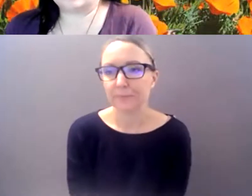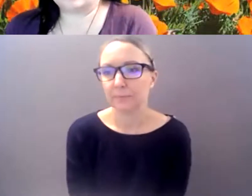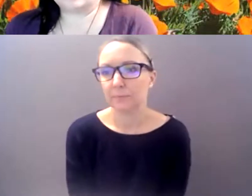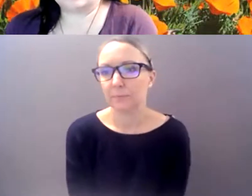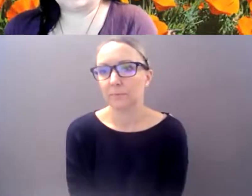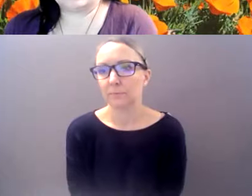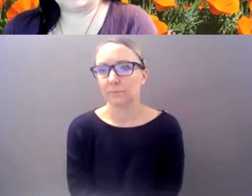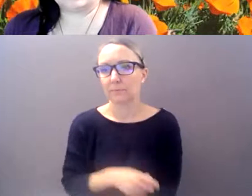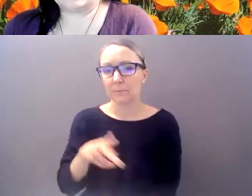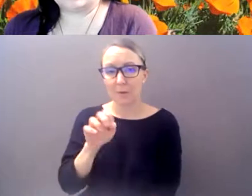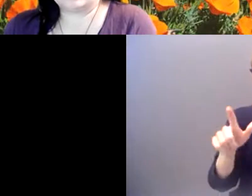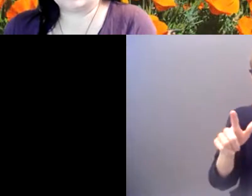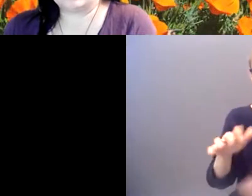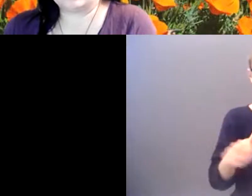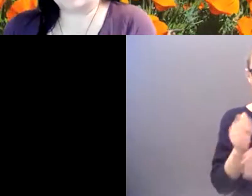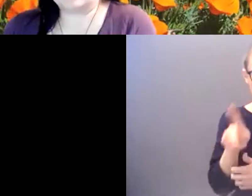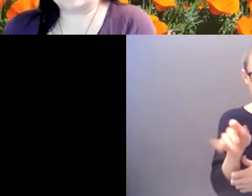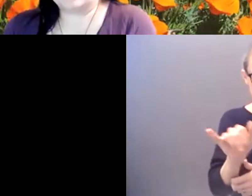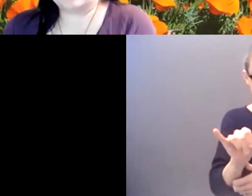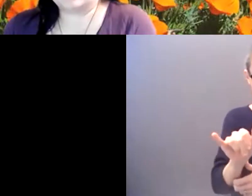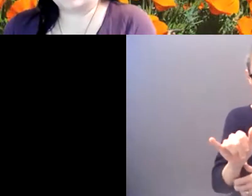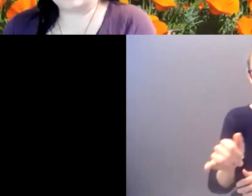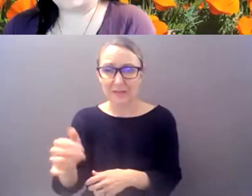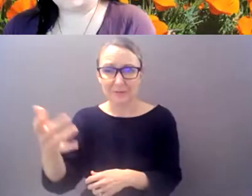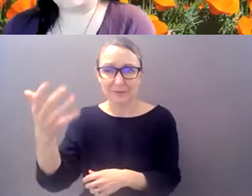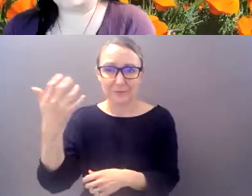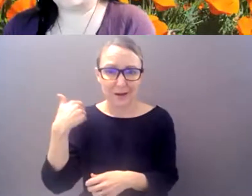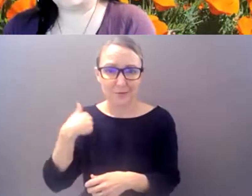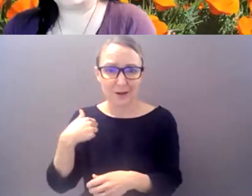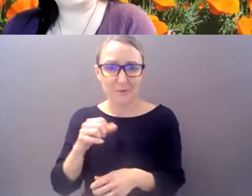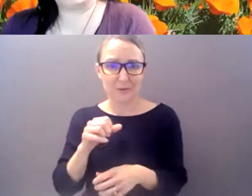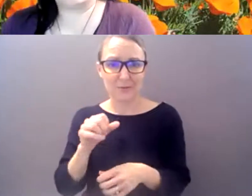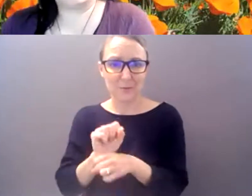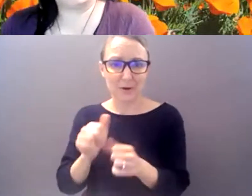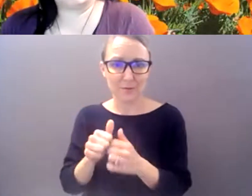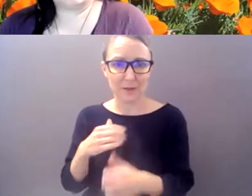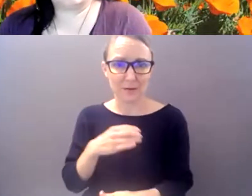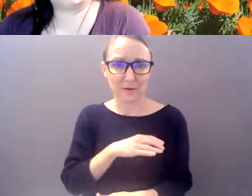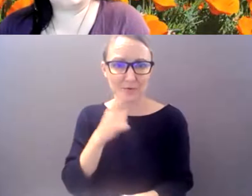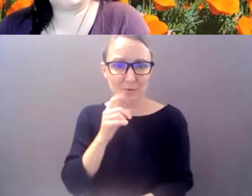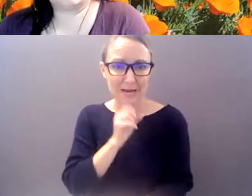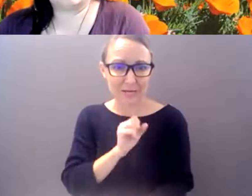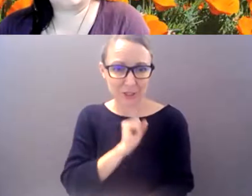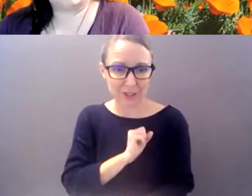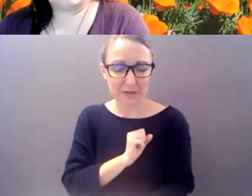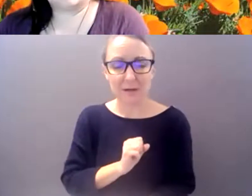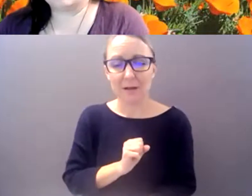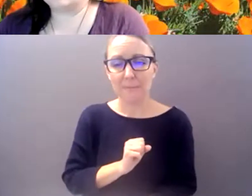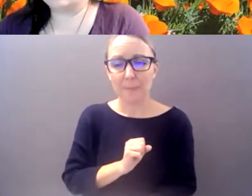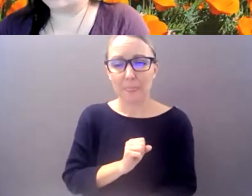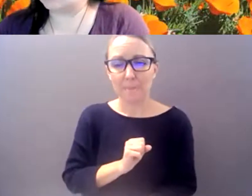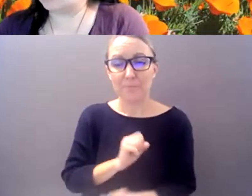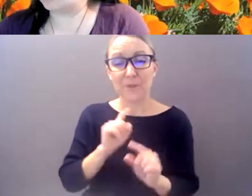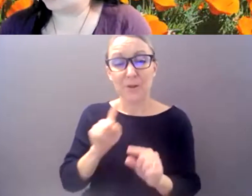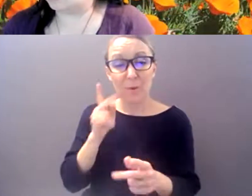could actually just follow up too with that. I mean, this goes back to when I was on the Commission on Aging, visiting particularly some